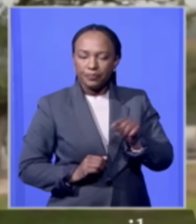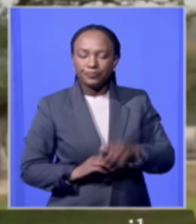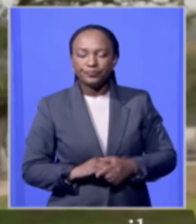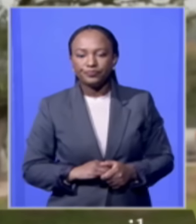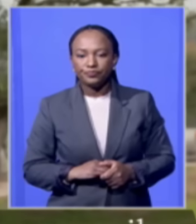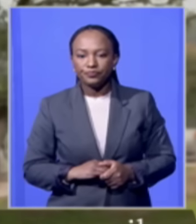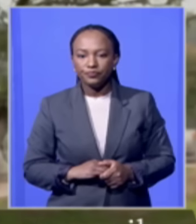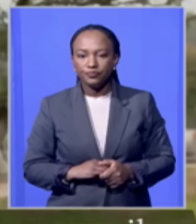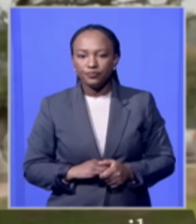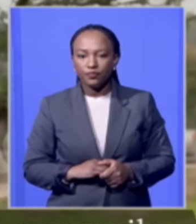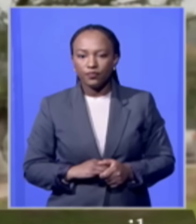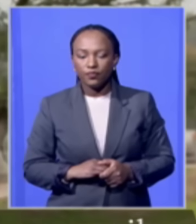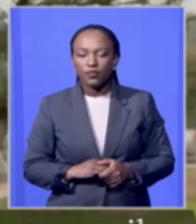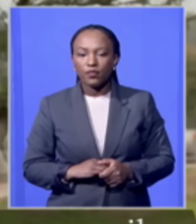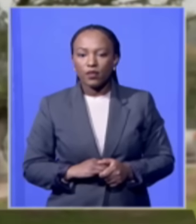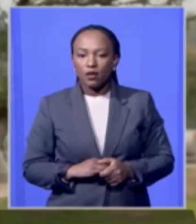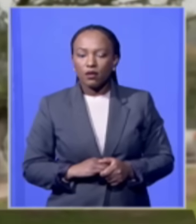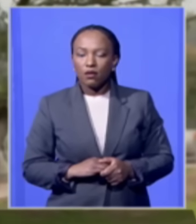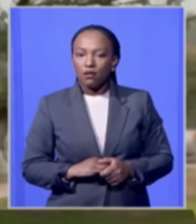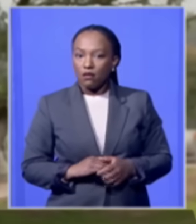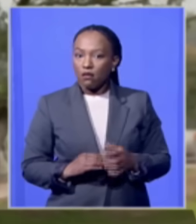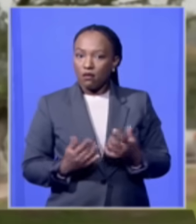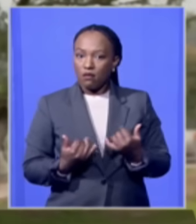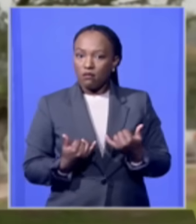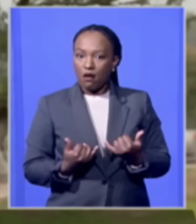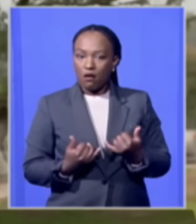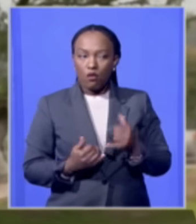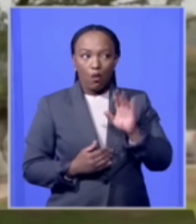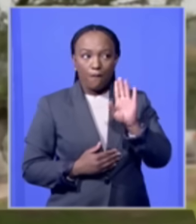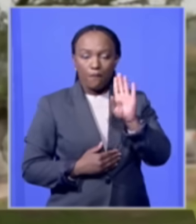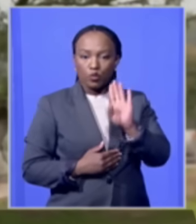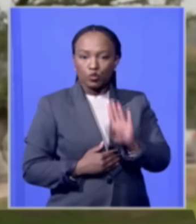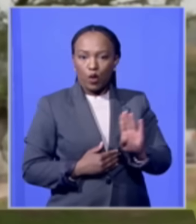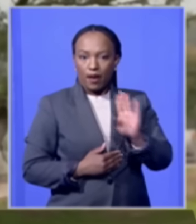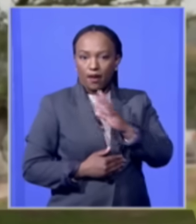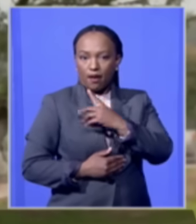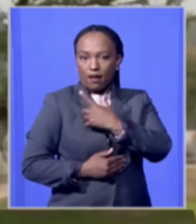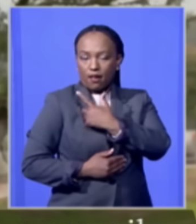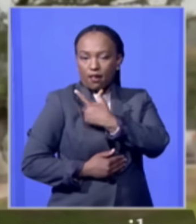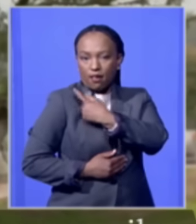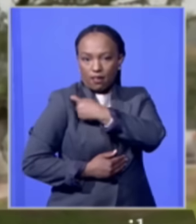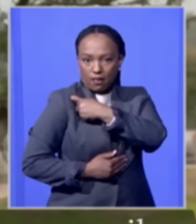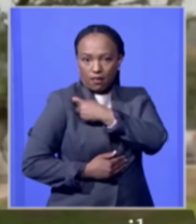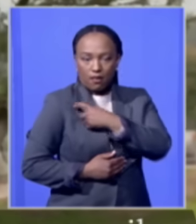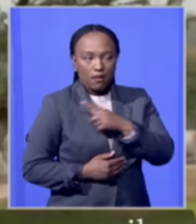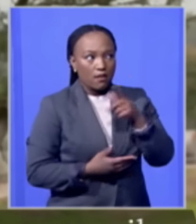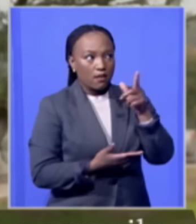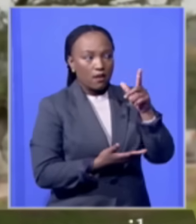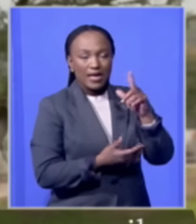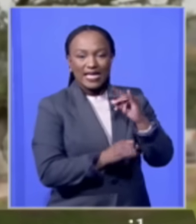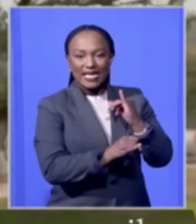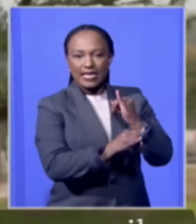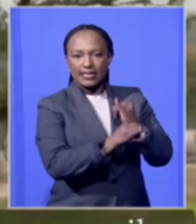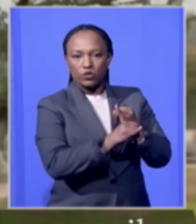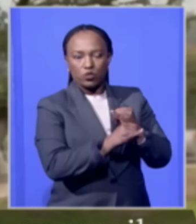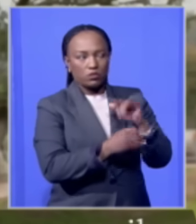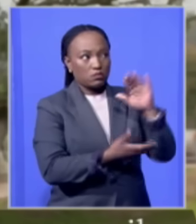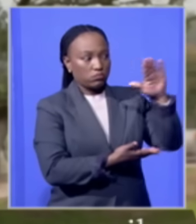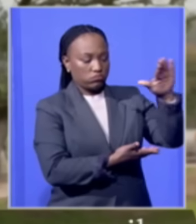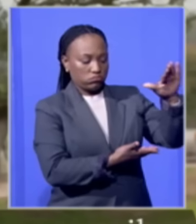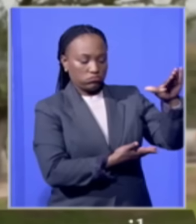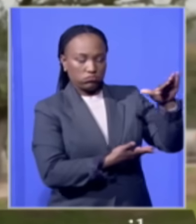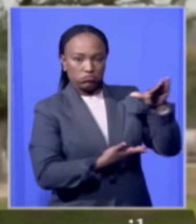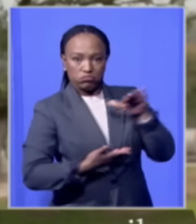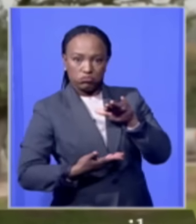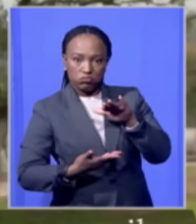We've got a second batch on order with the Botswana Vaccine Institute, so those will come in as well. We're going to start